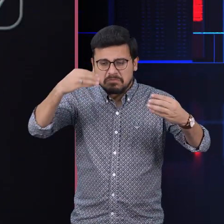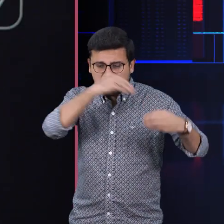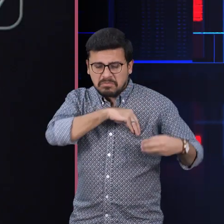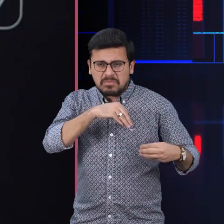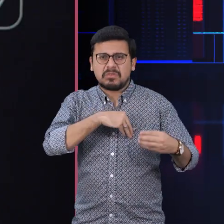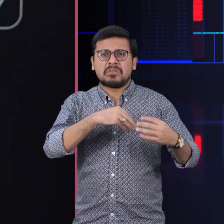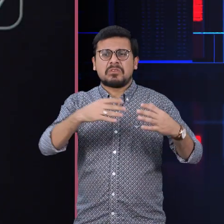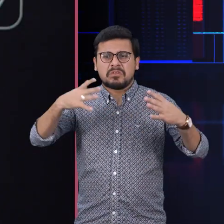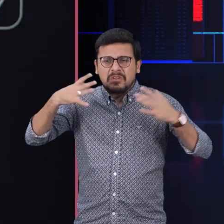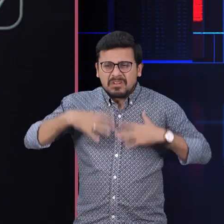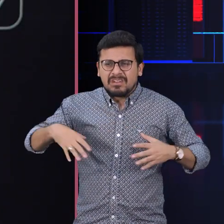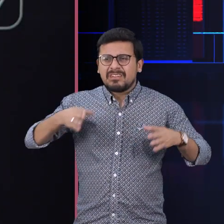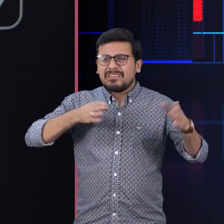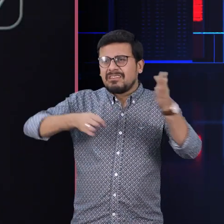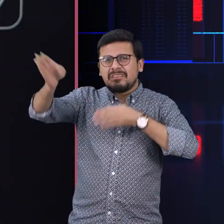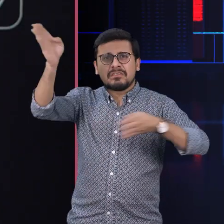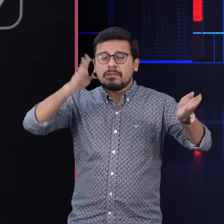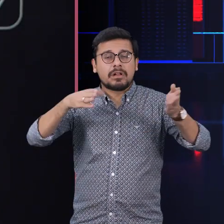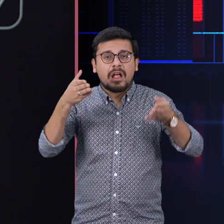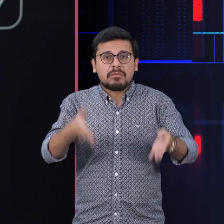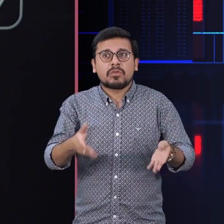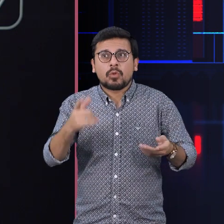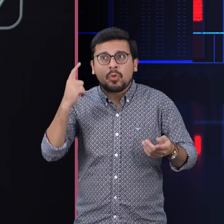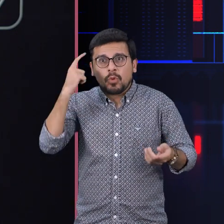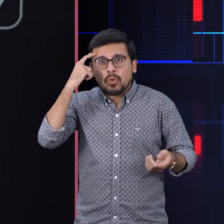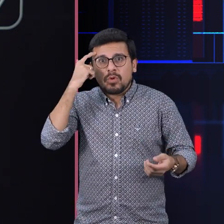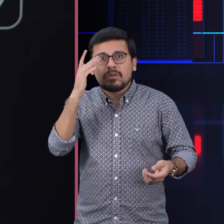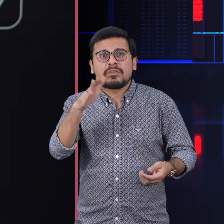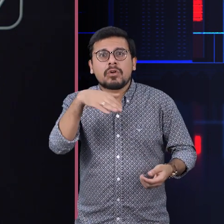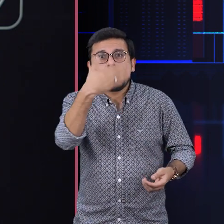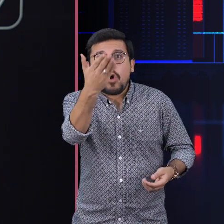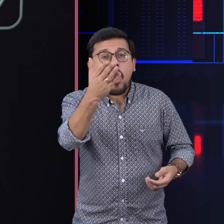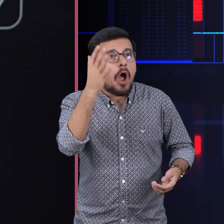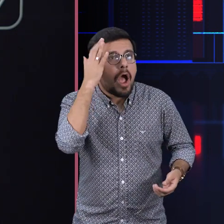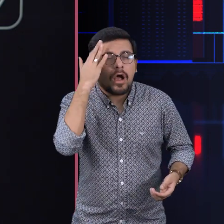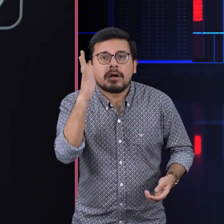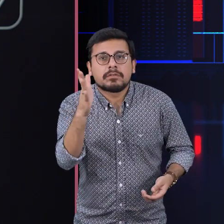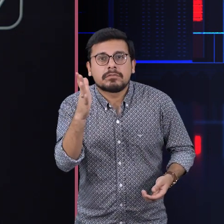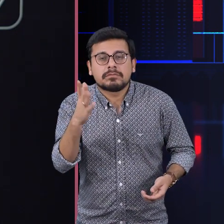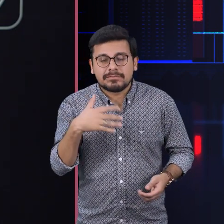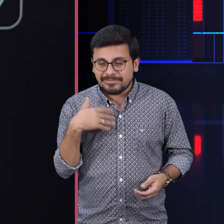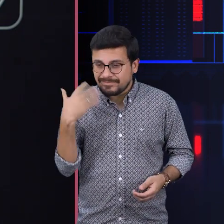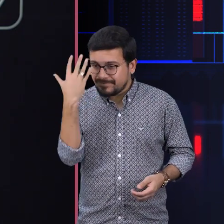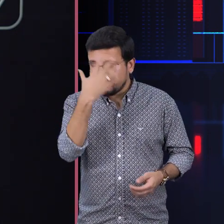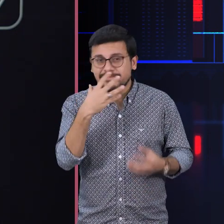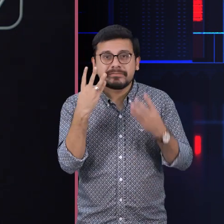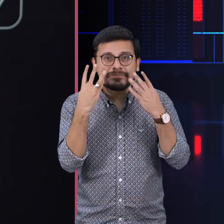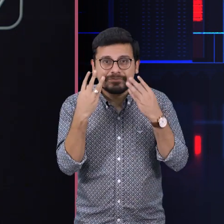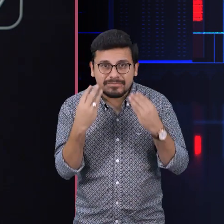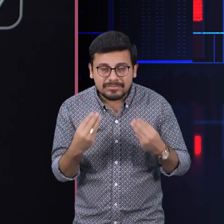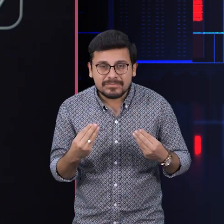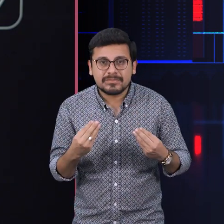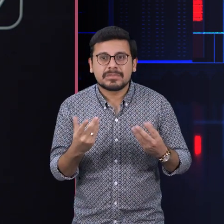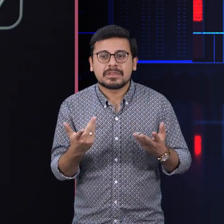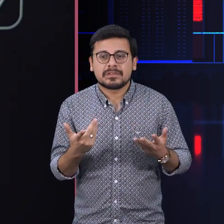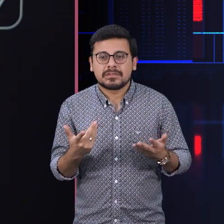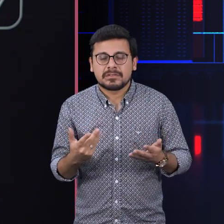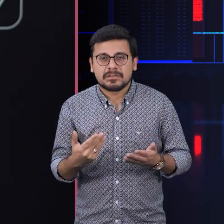this pandemic that we all have gone through, a lot of people have realized that